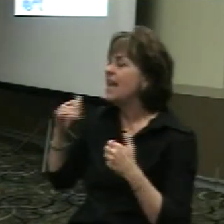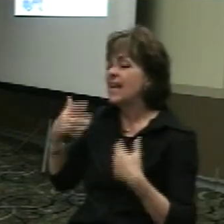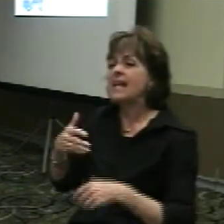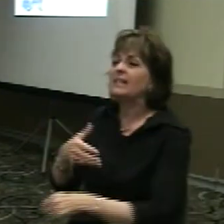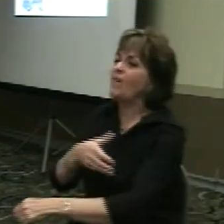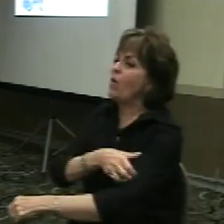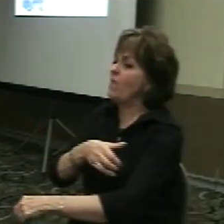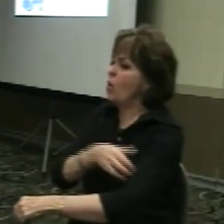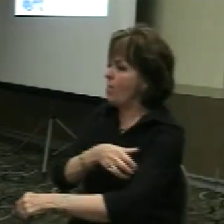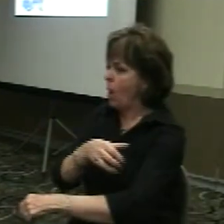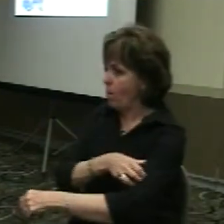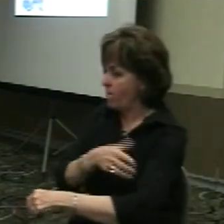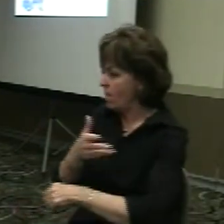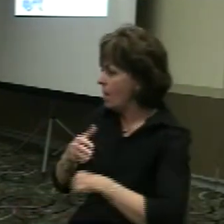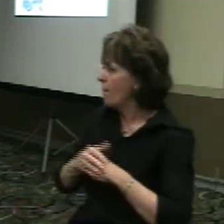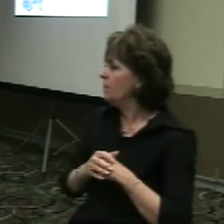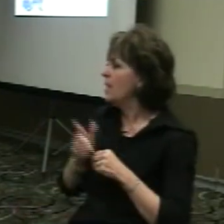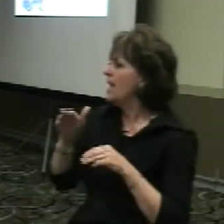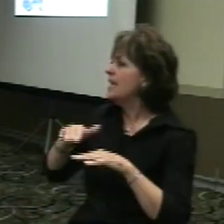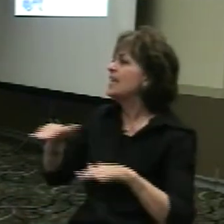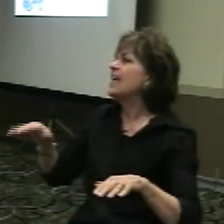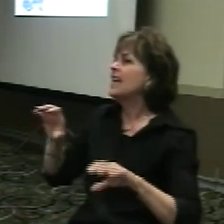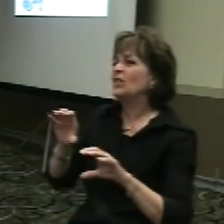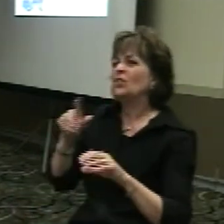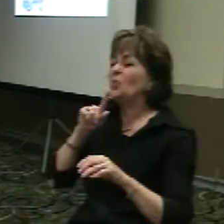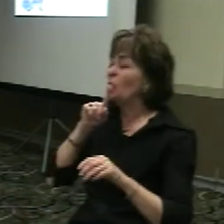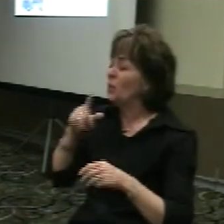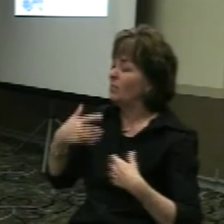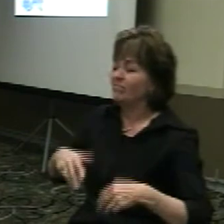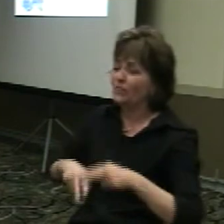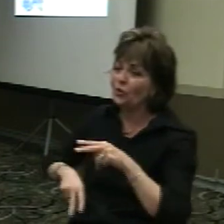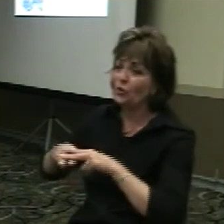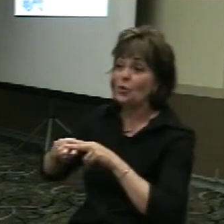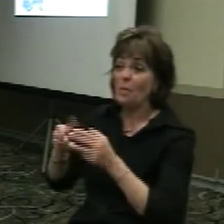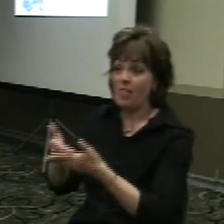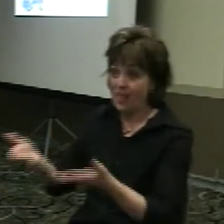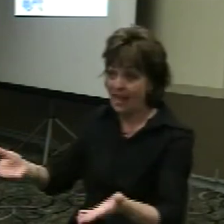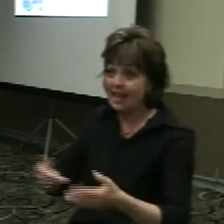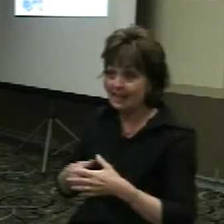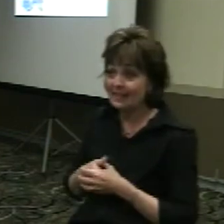very powerful. Kids do incredibly stupid things.